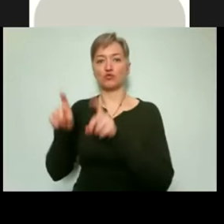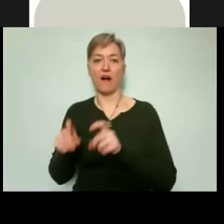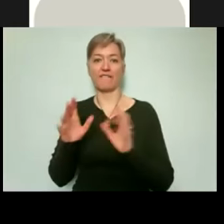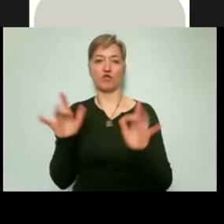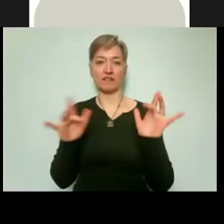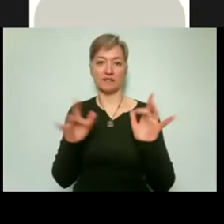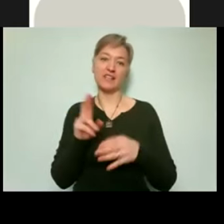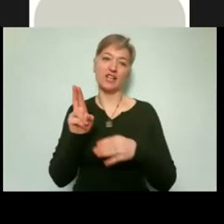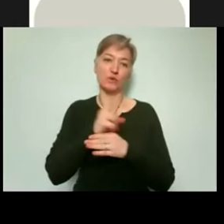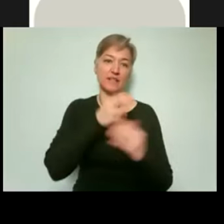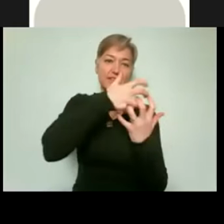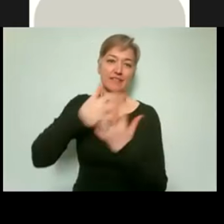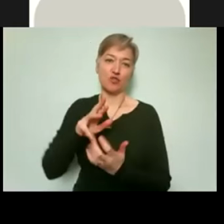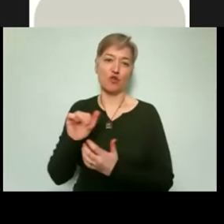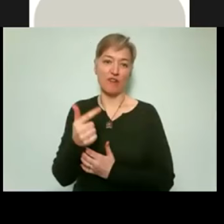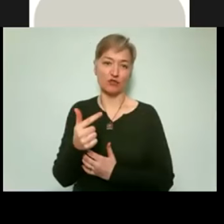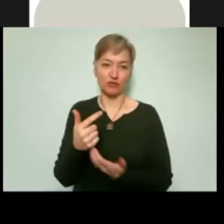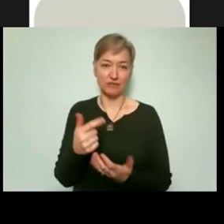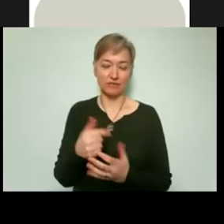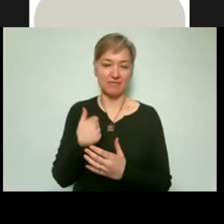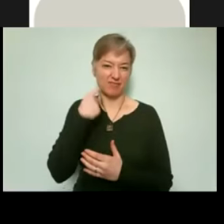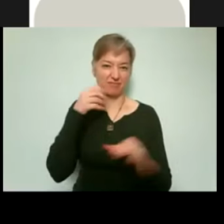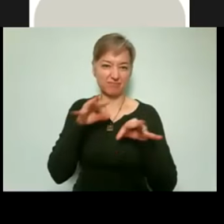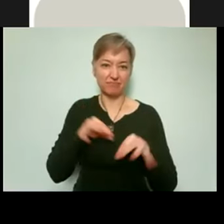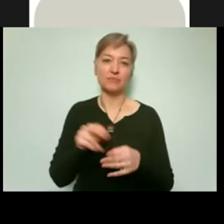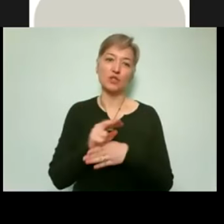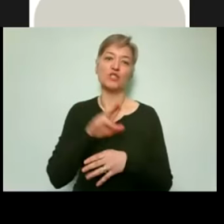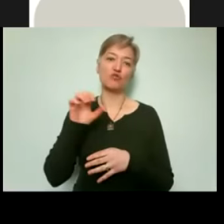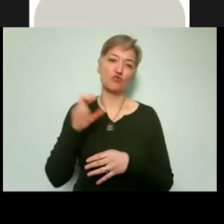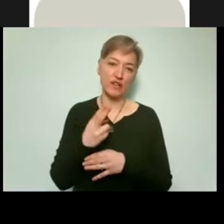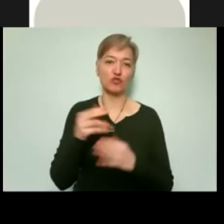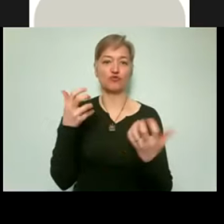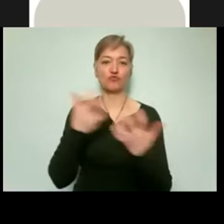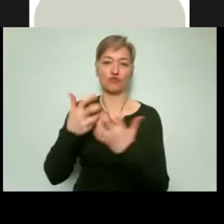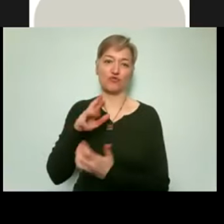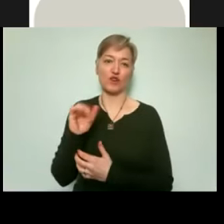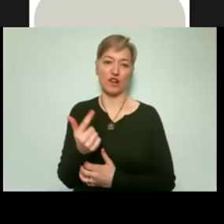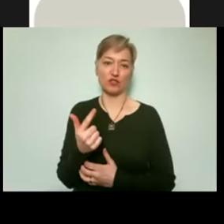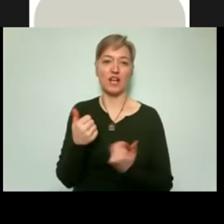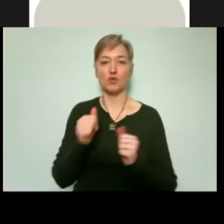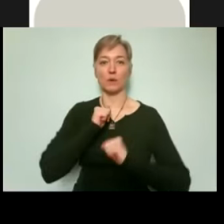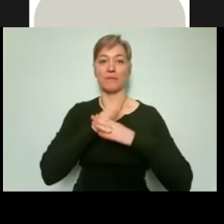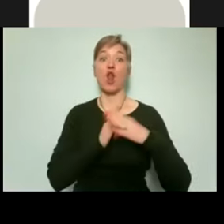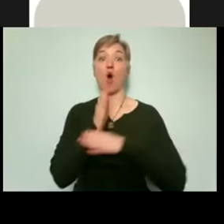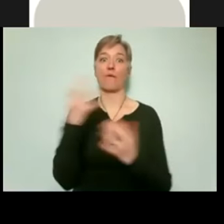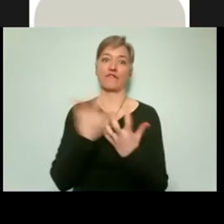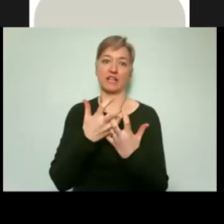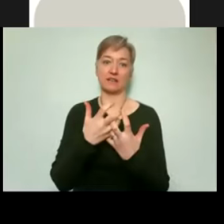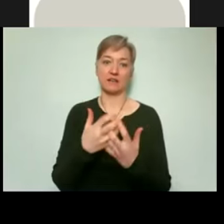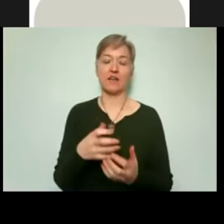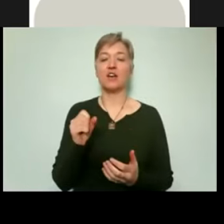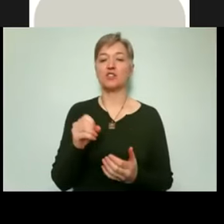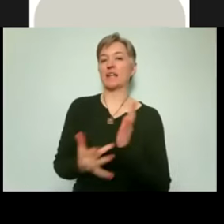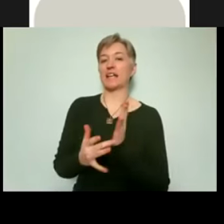that I just described a moment ago. And we did this using ridge regression to prevent overfitting. So I'm going to have just a brief technical digression here for